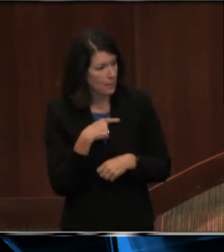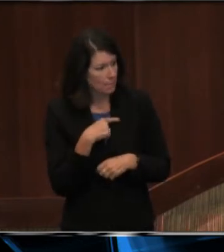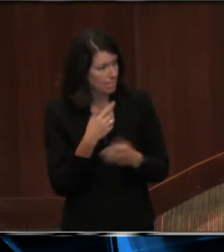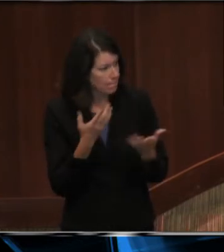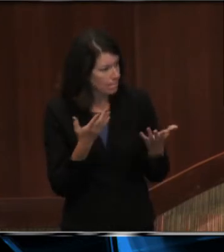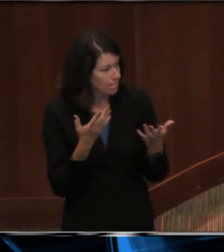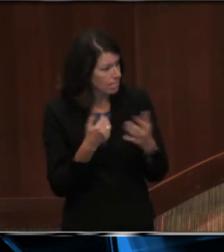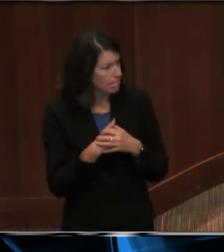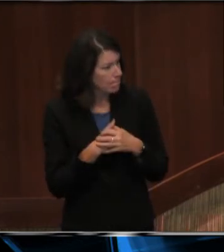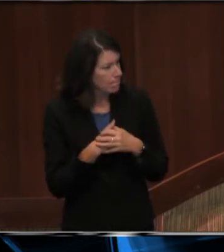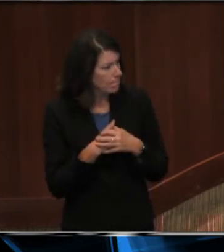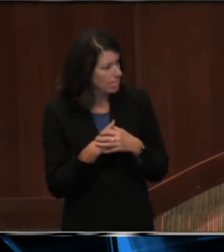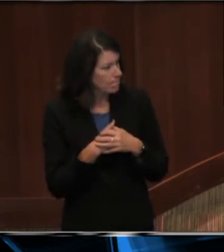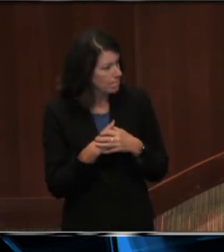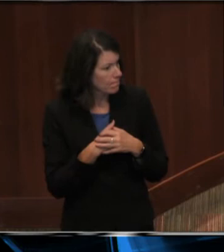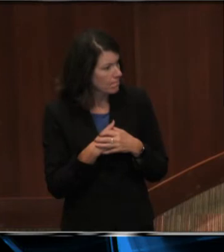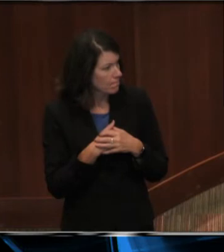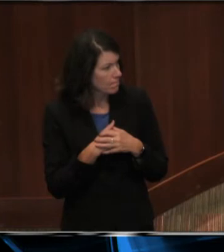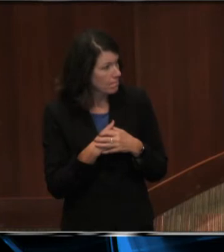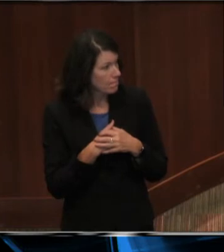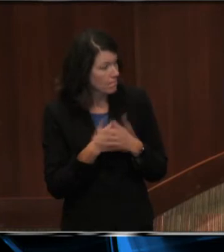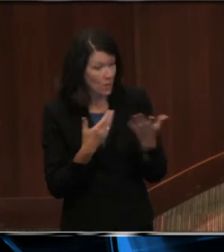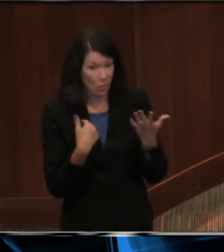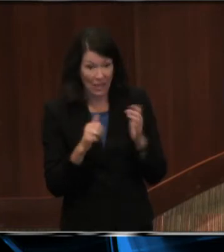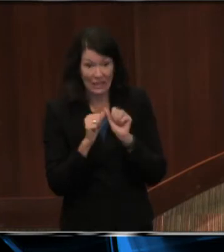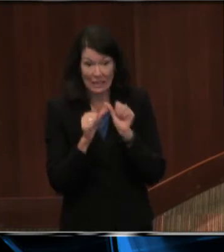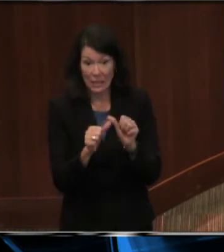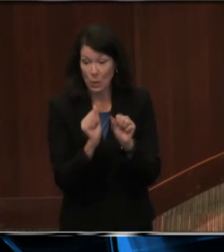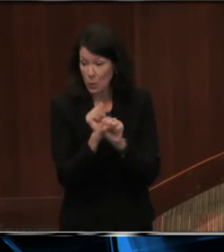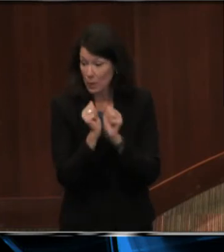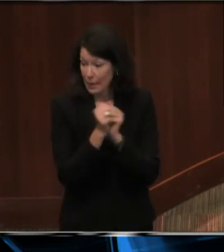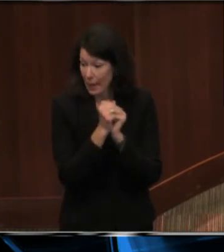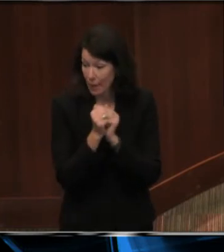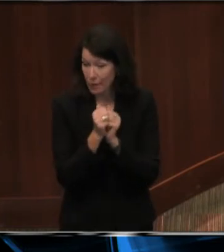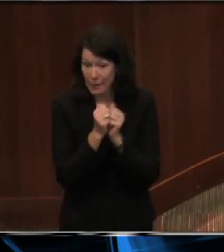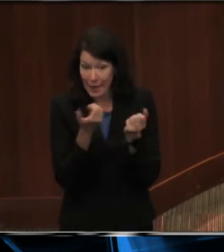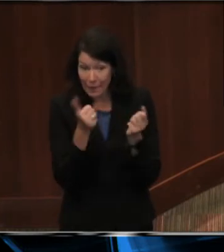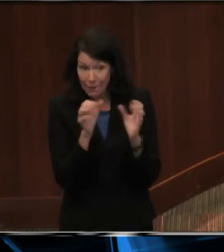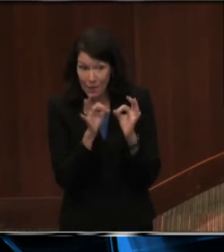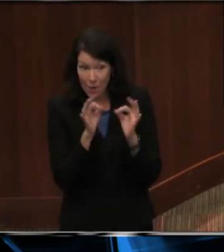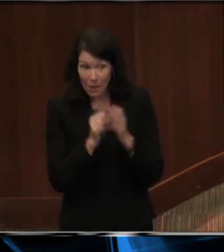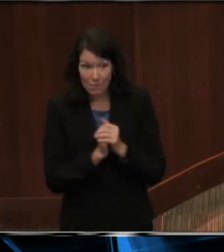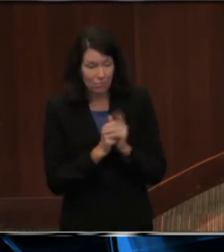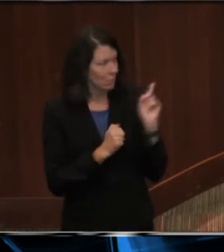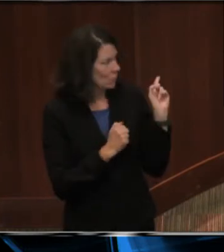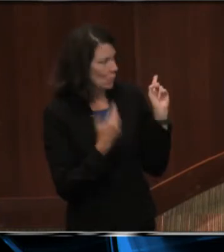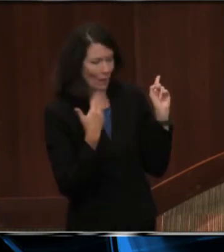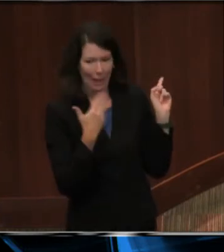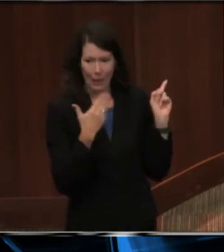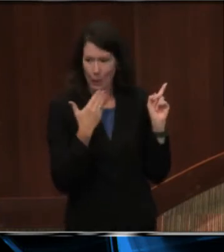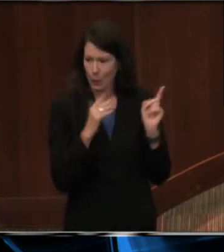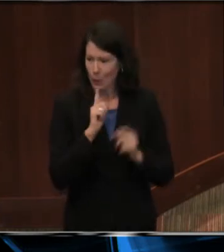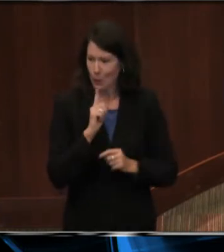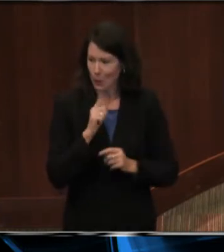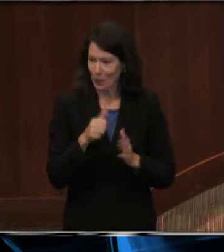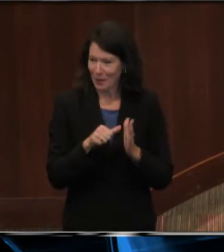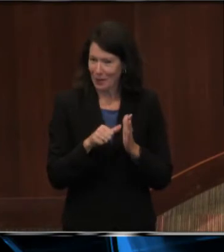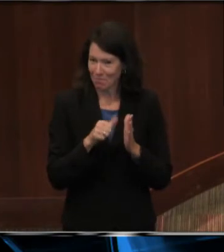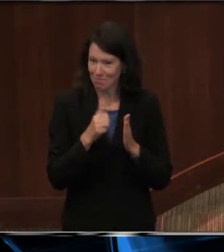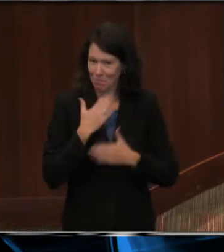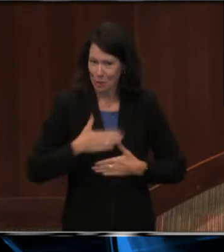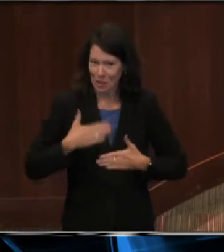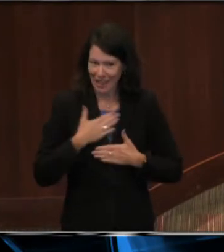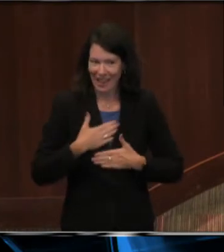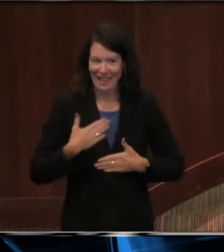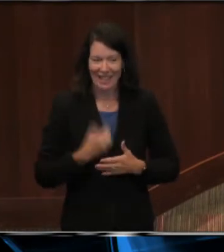us as we continue this together. Thank you very much. Appreciate it.